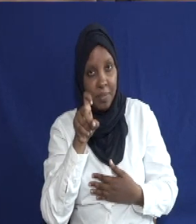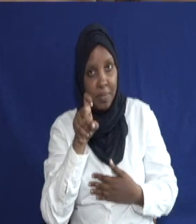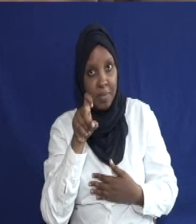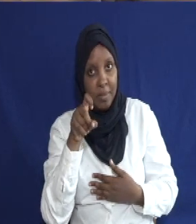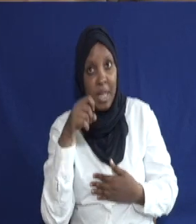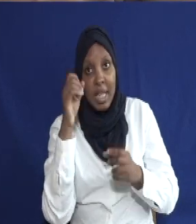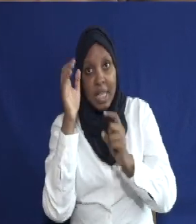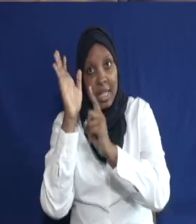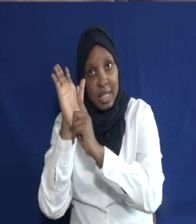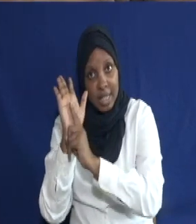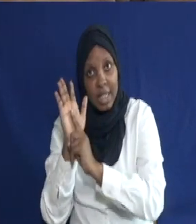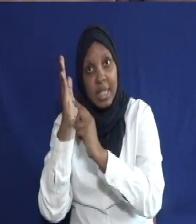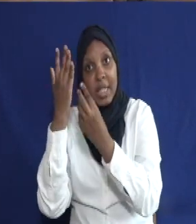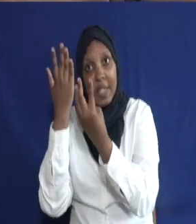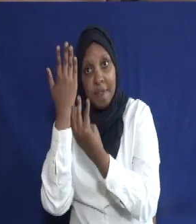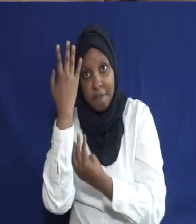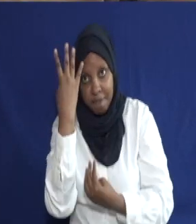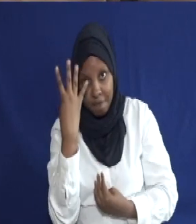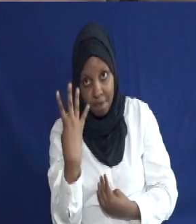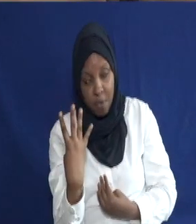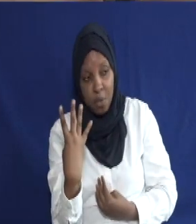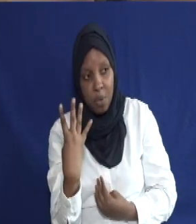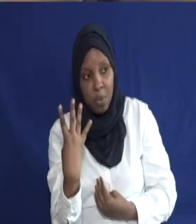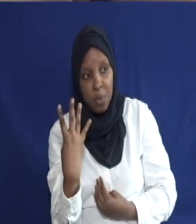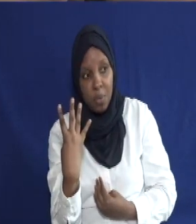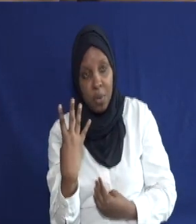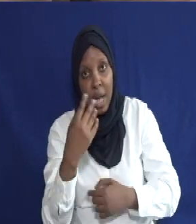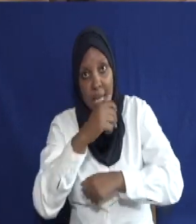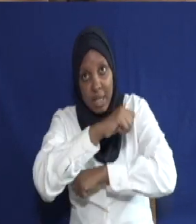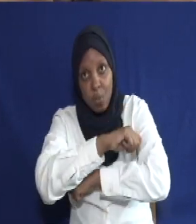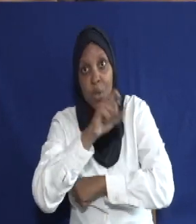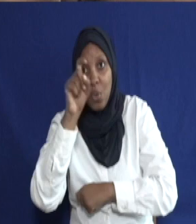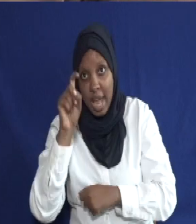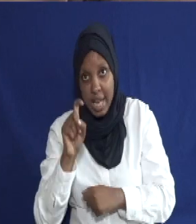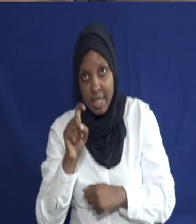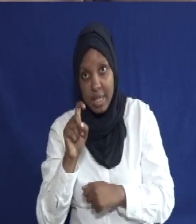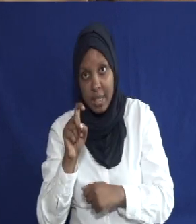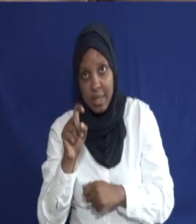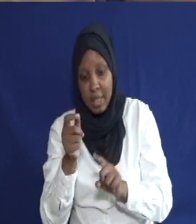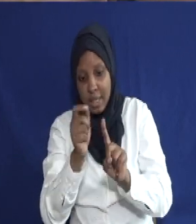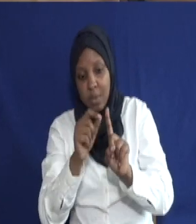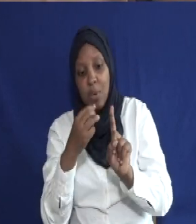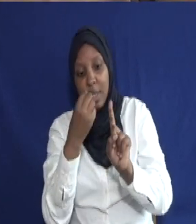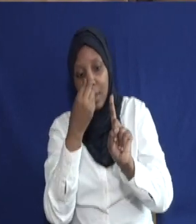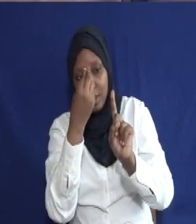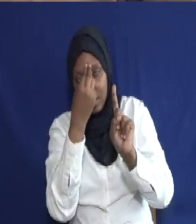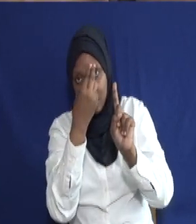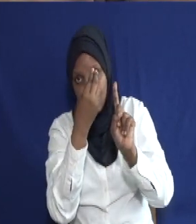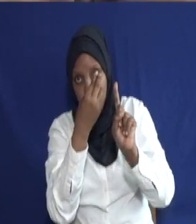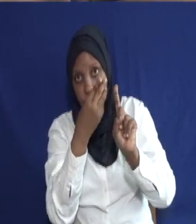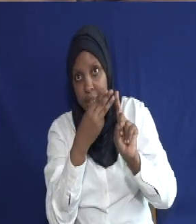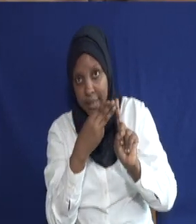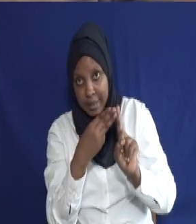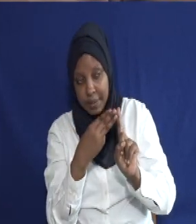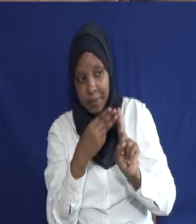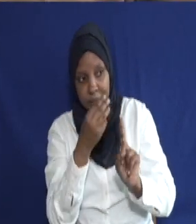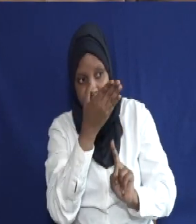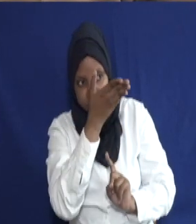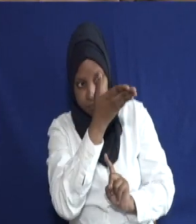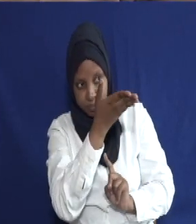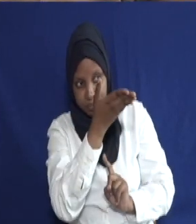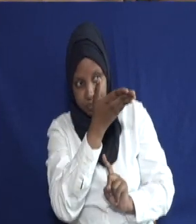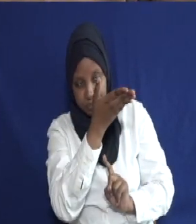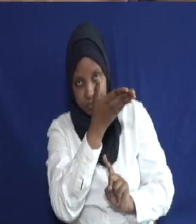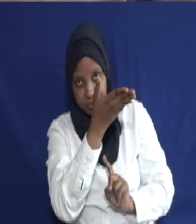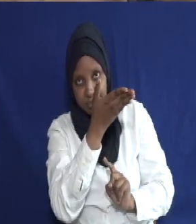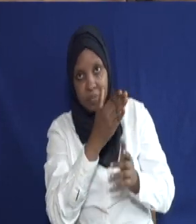change 64, we write it into exponential form. It is equal to 4 times 4 times 4. And